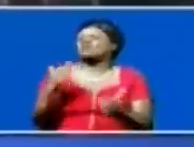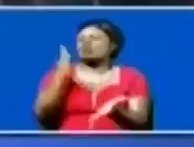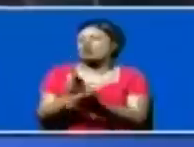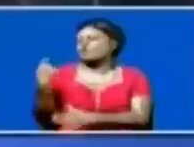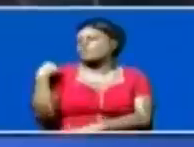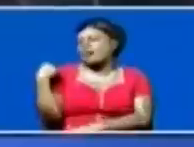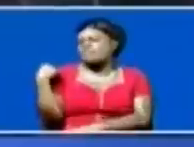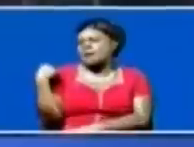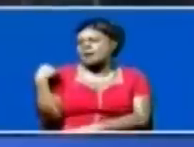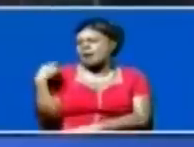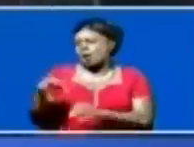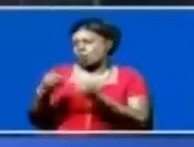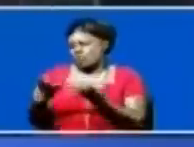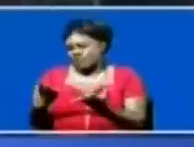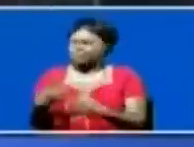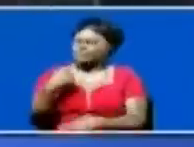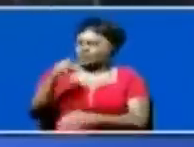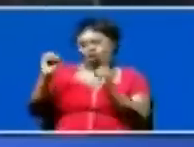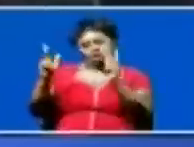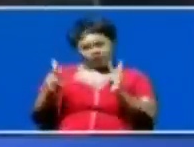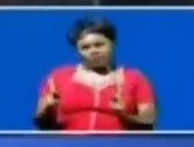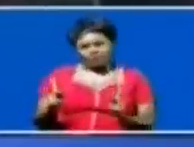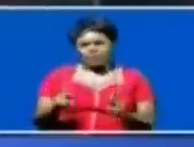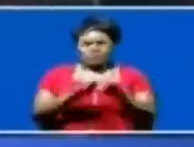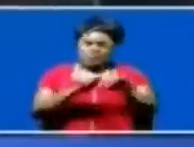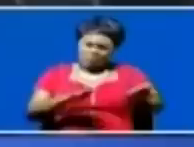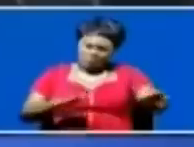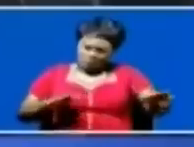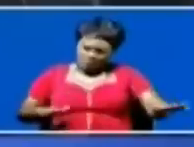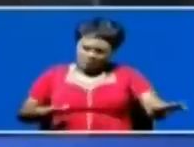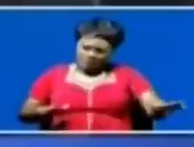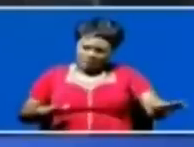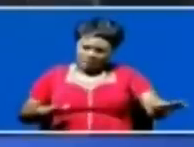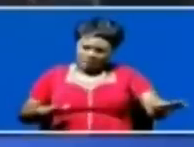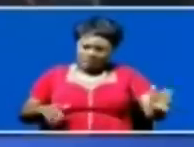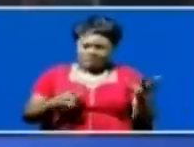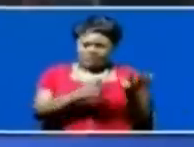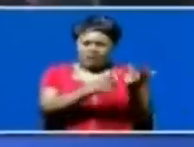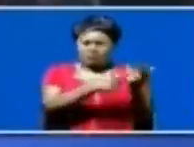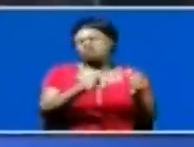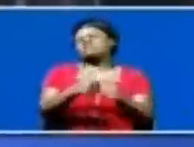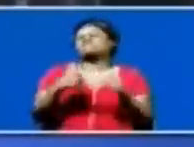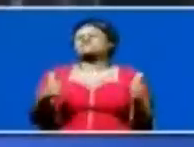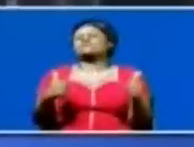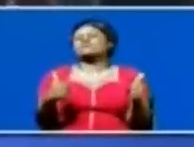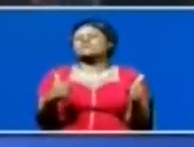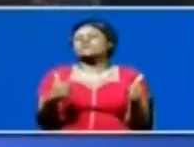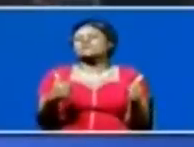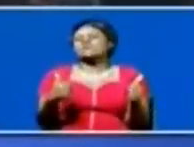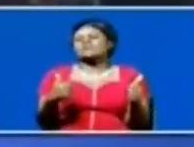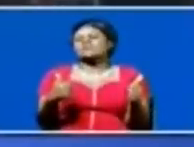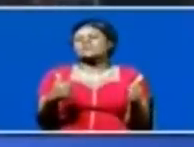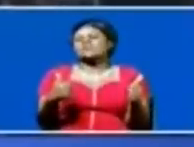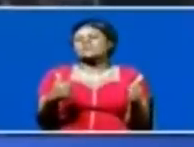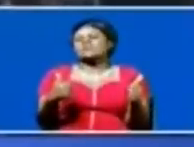use the electronic method. Then now we said, okay, we even queued, if you remember. We even queued so that we were to be counted. They refused to do that. So there